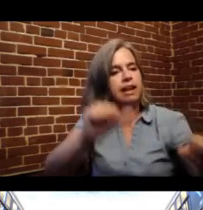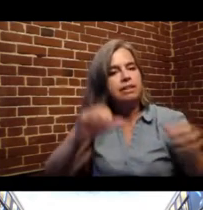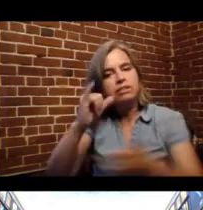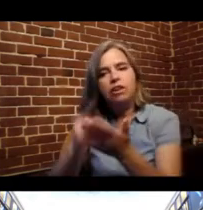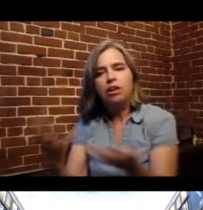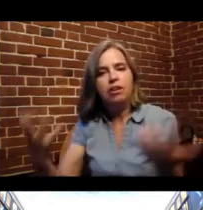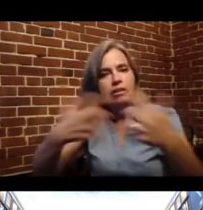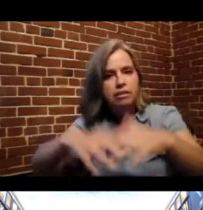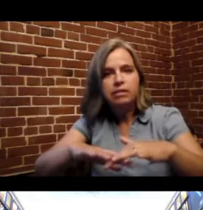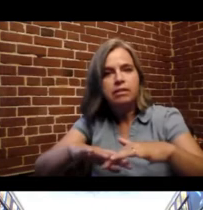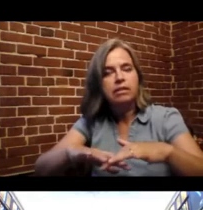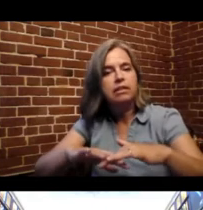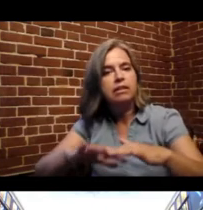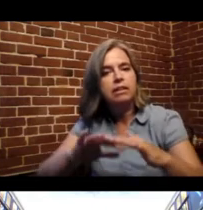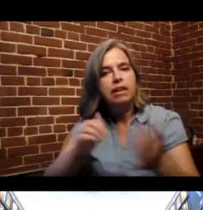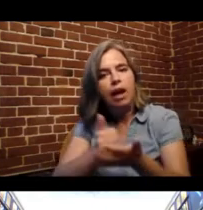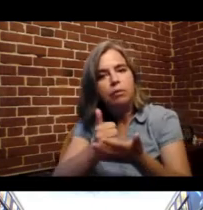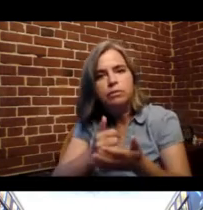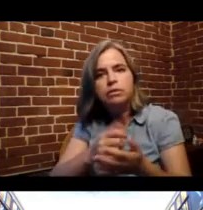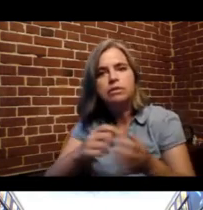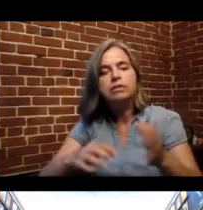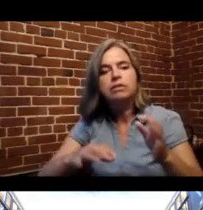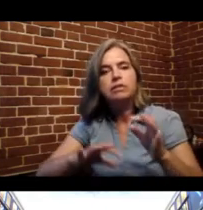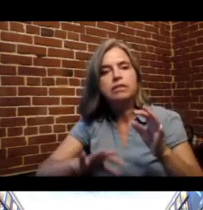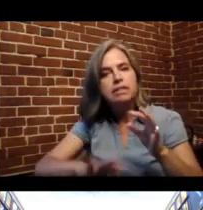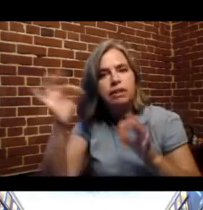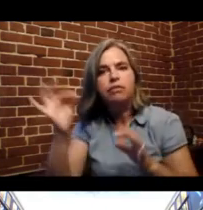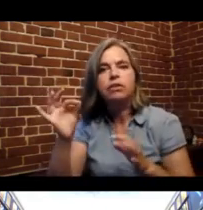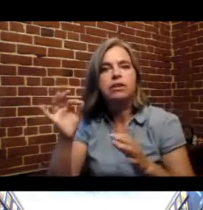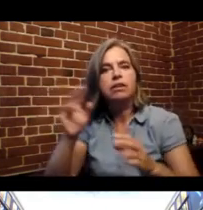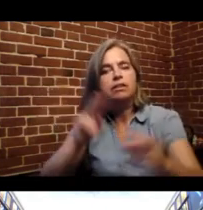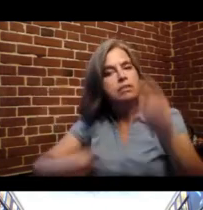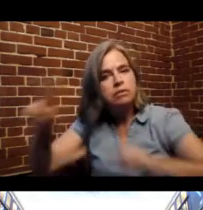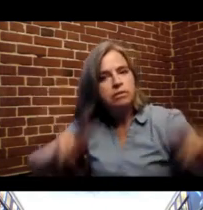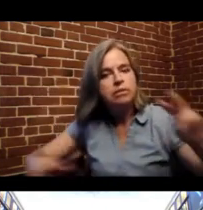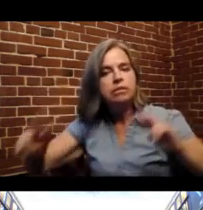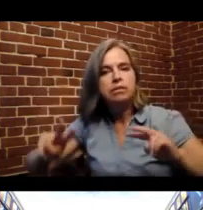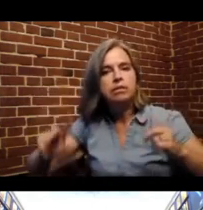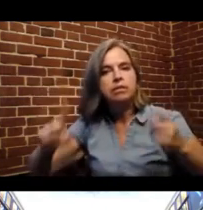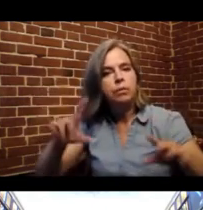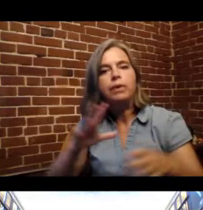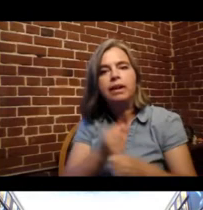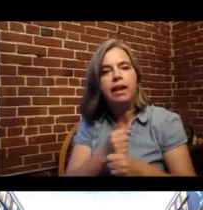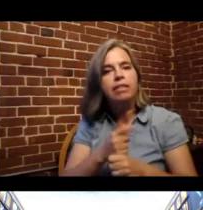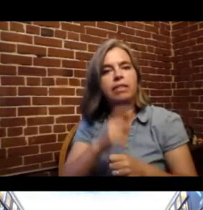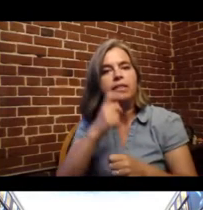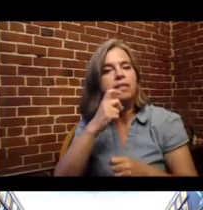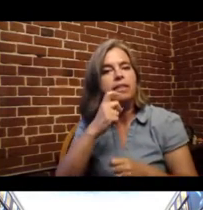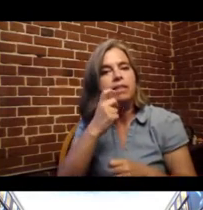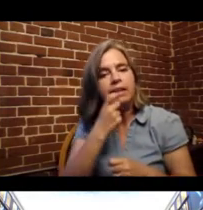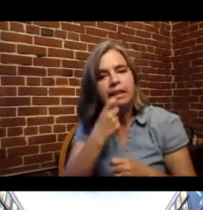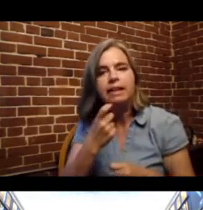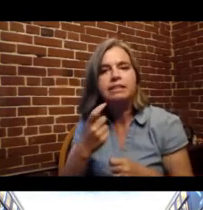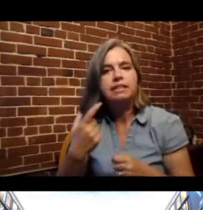the individuals to explore and discover. And so once we got the plates and I was, you know, experimenting with inking, and then, you